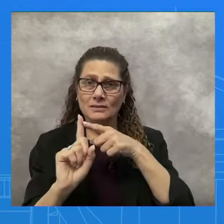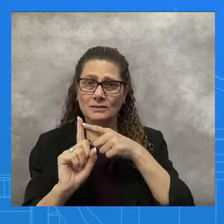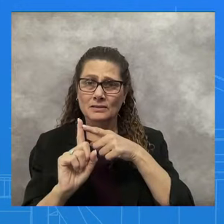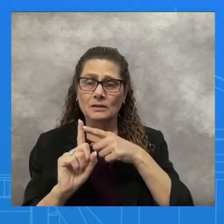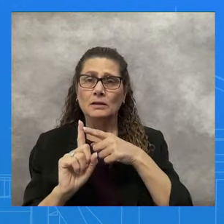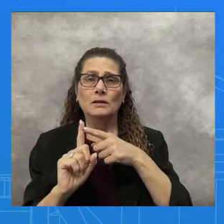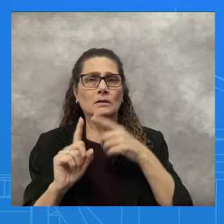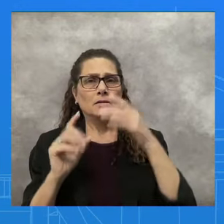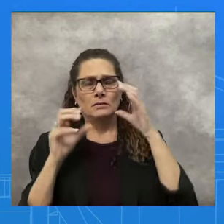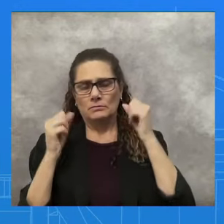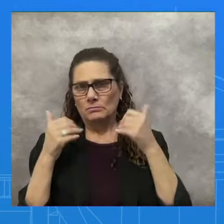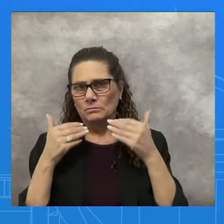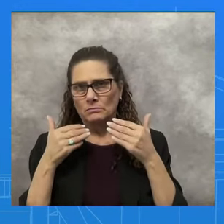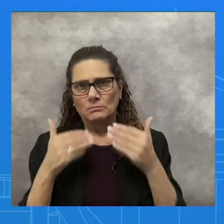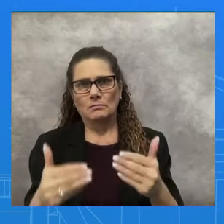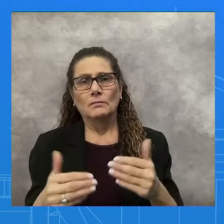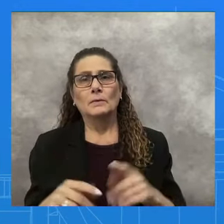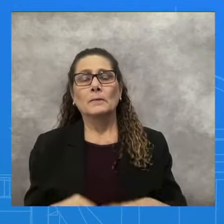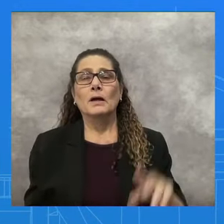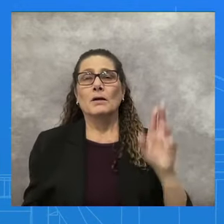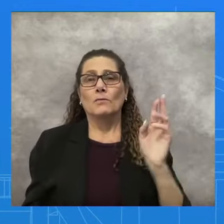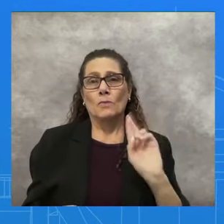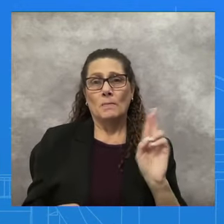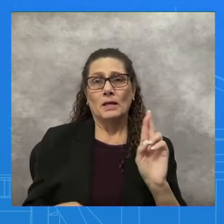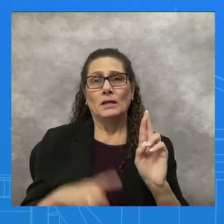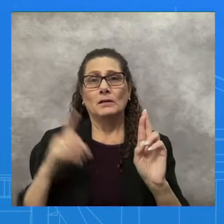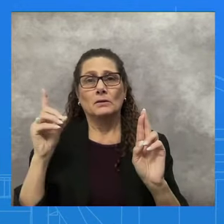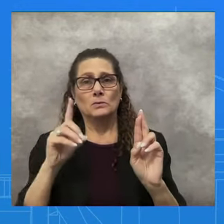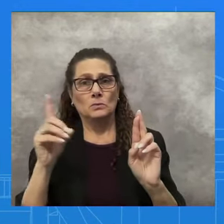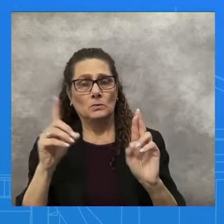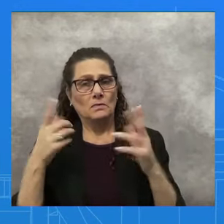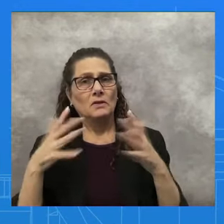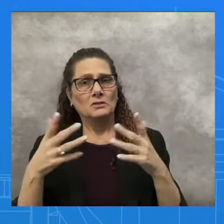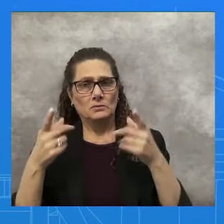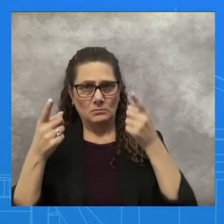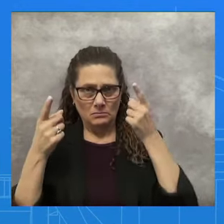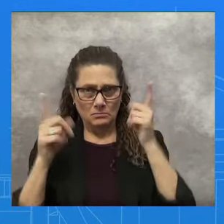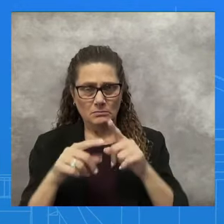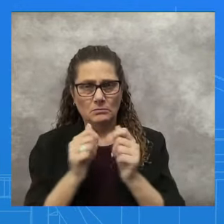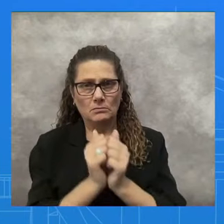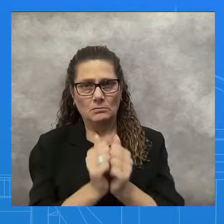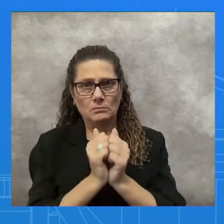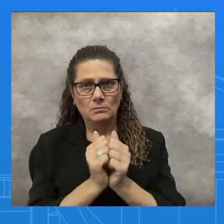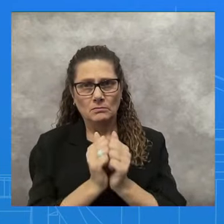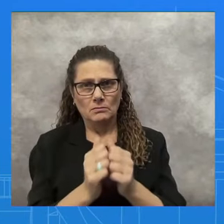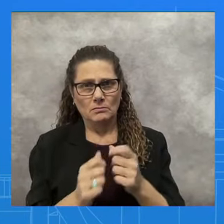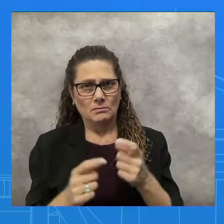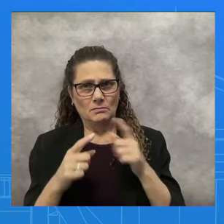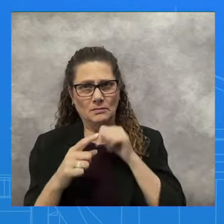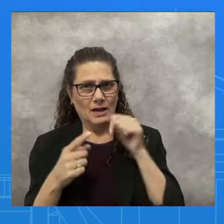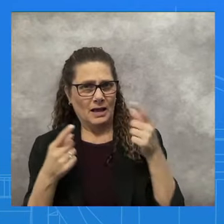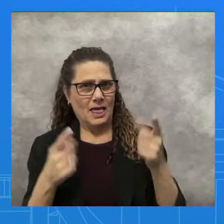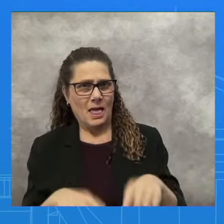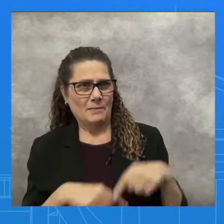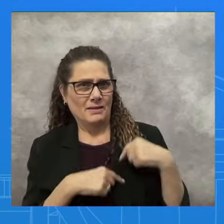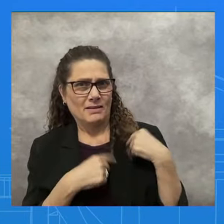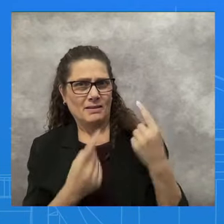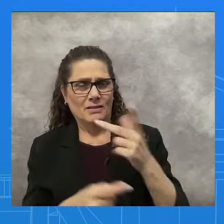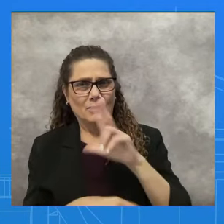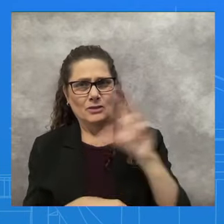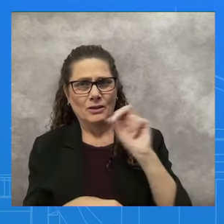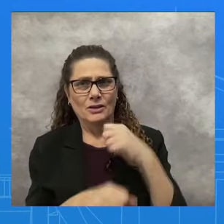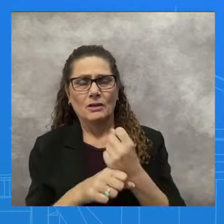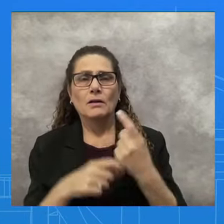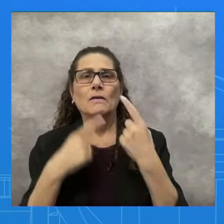of the aisle to get that done, something we hadn't seen, again, in 30 years. Just last month, the Department of Justice committed more federal